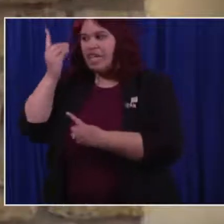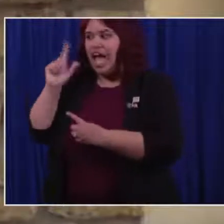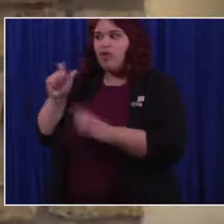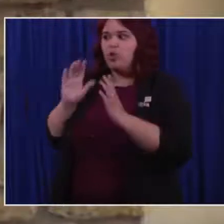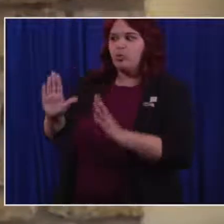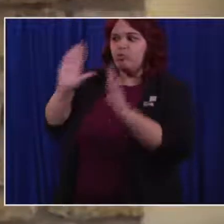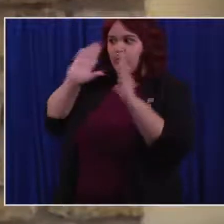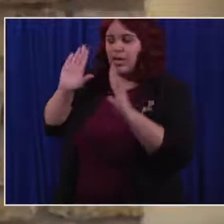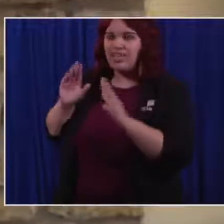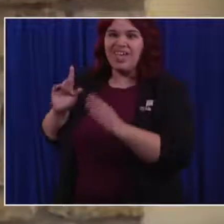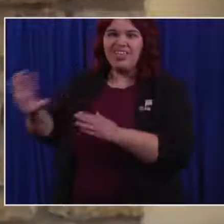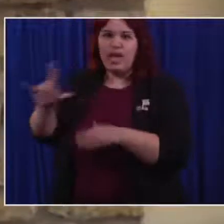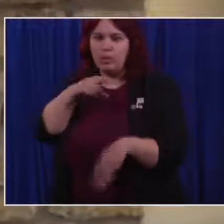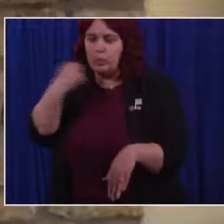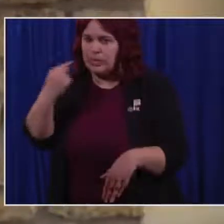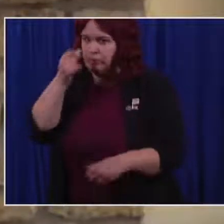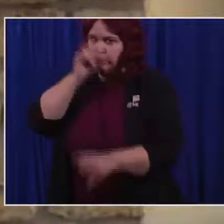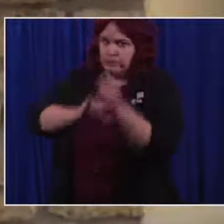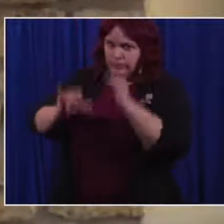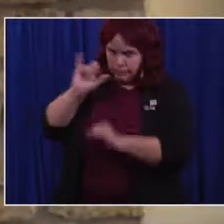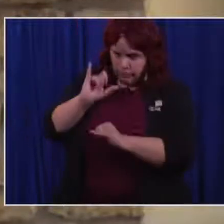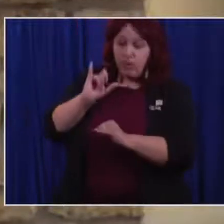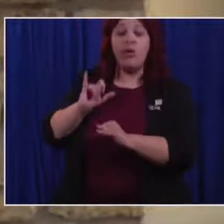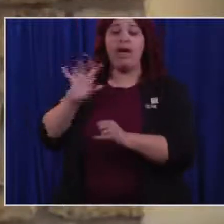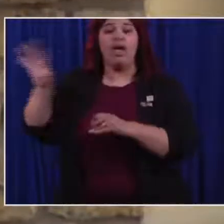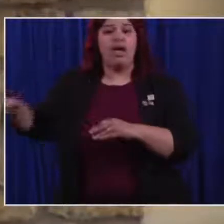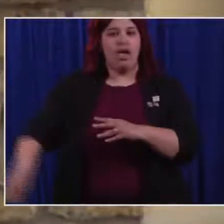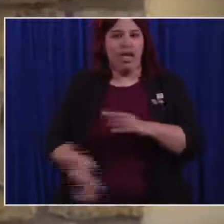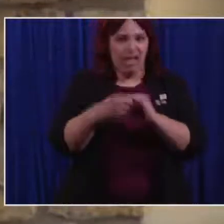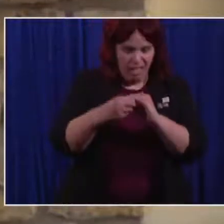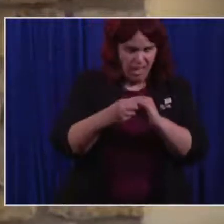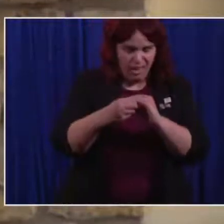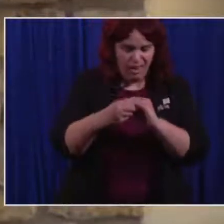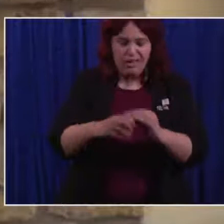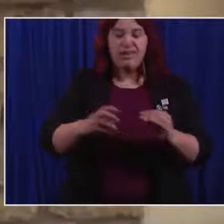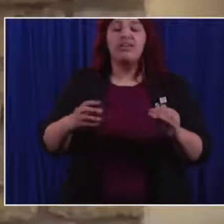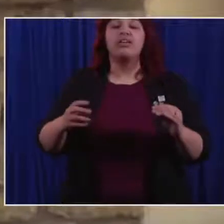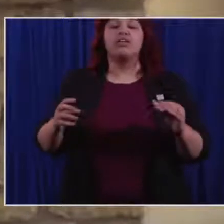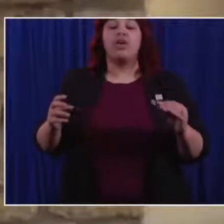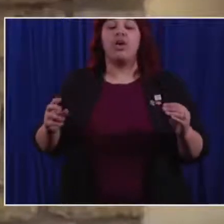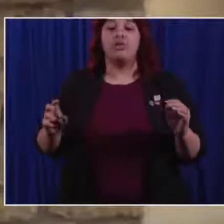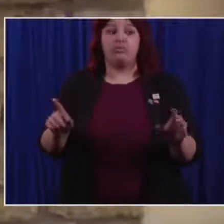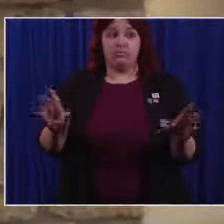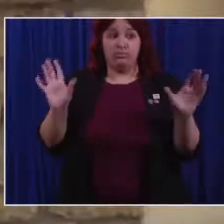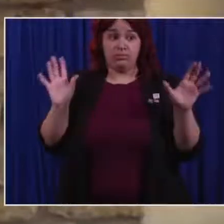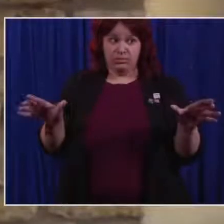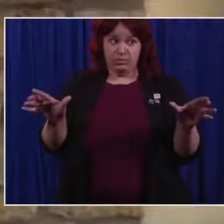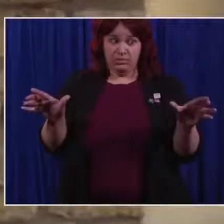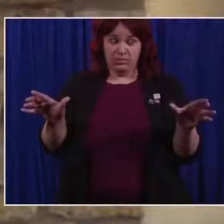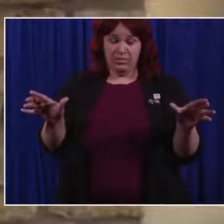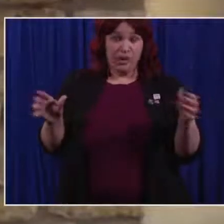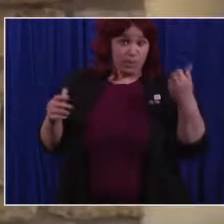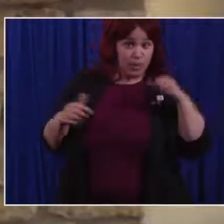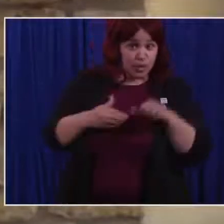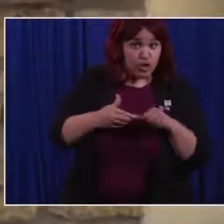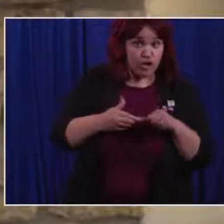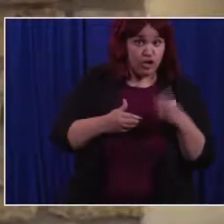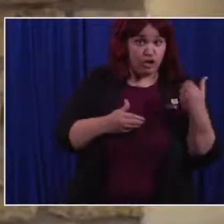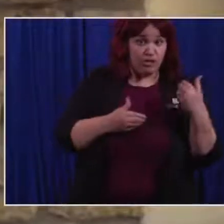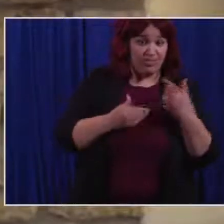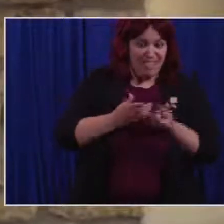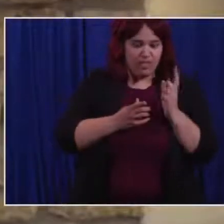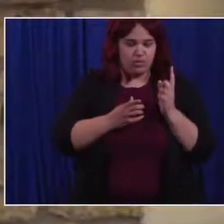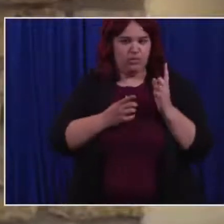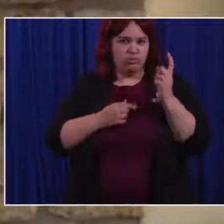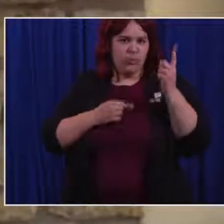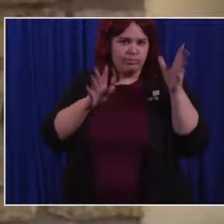the vast majority of what we have done has been focused on age. And by taking this now to 50, what that means